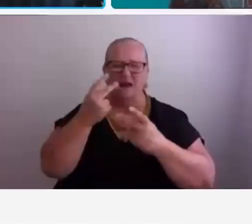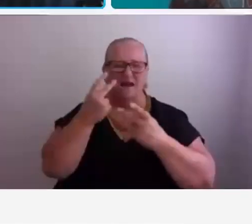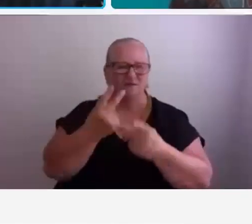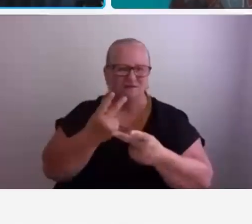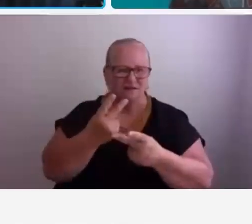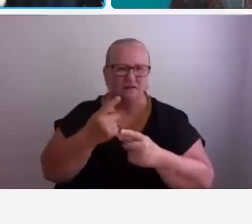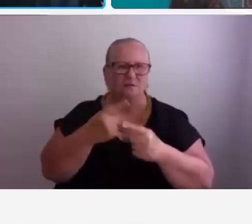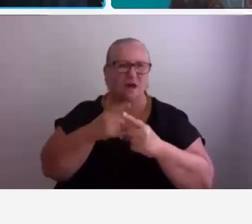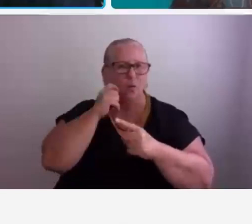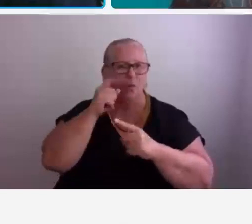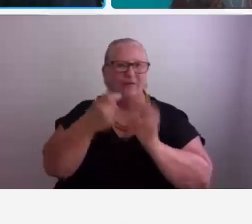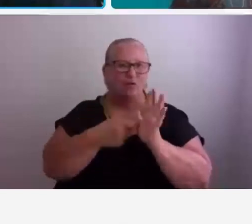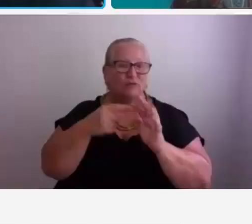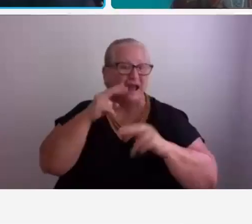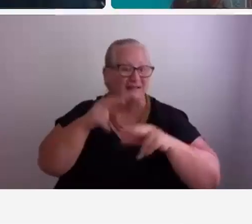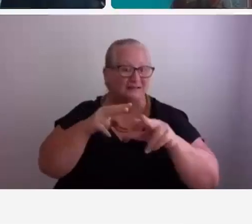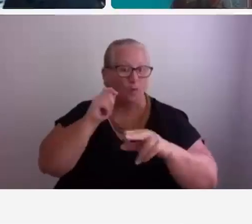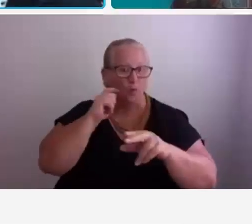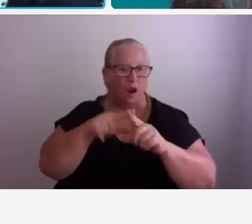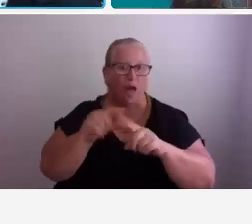the reassessments be backdated?